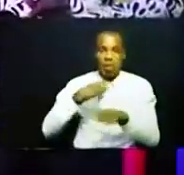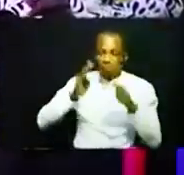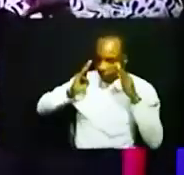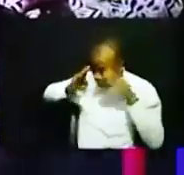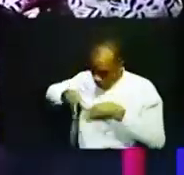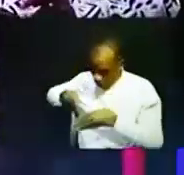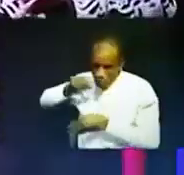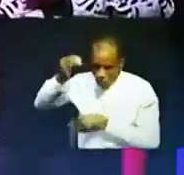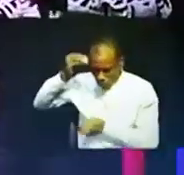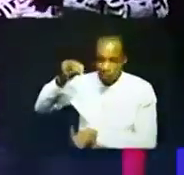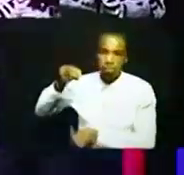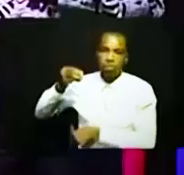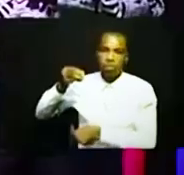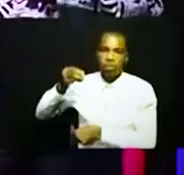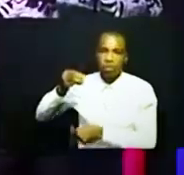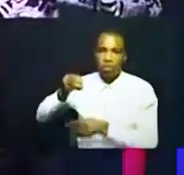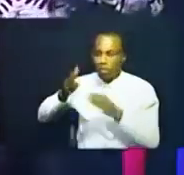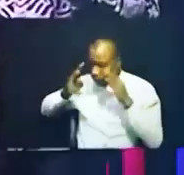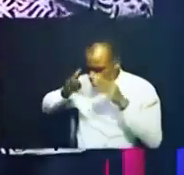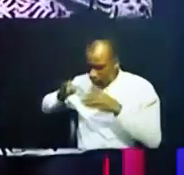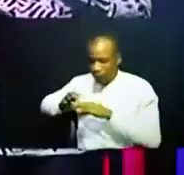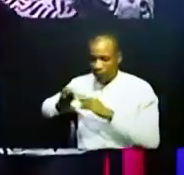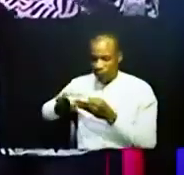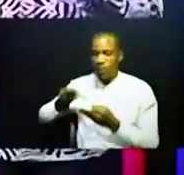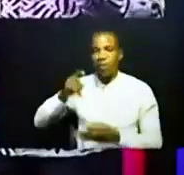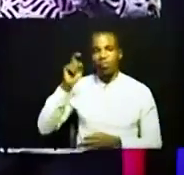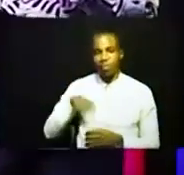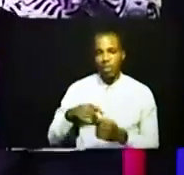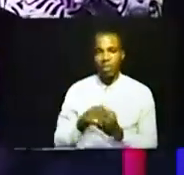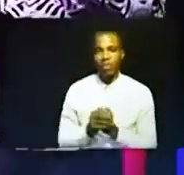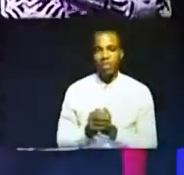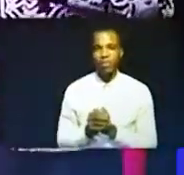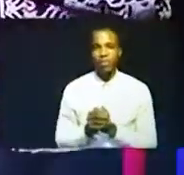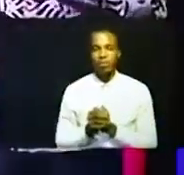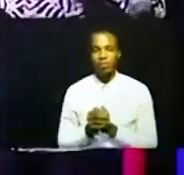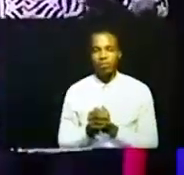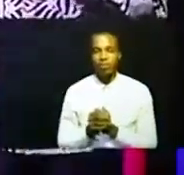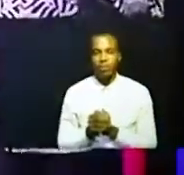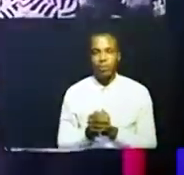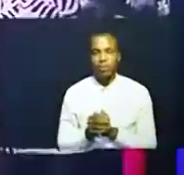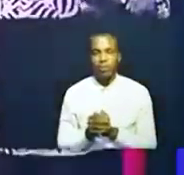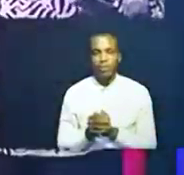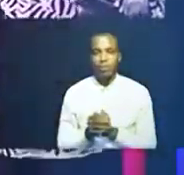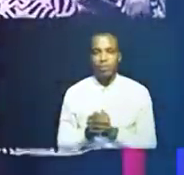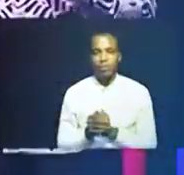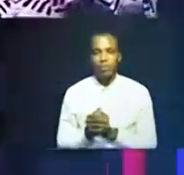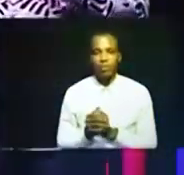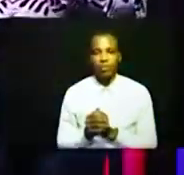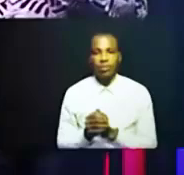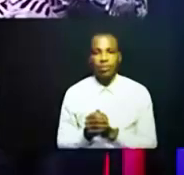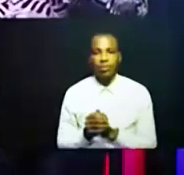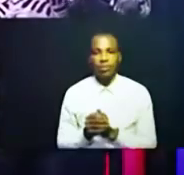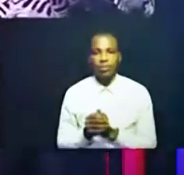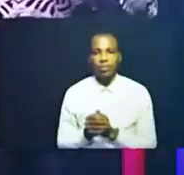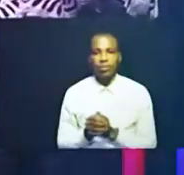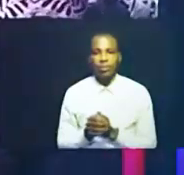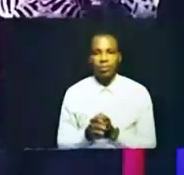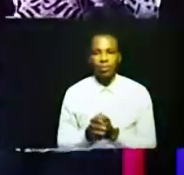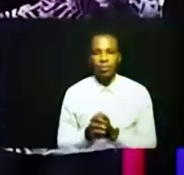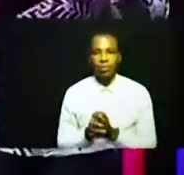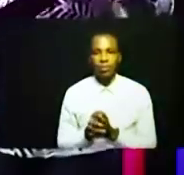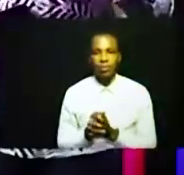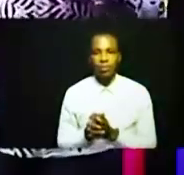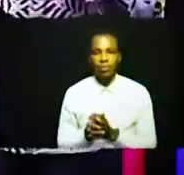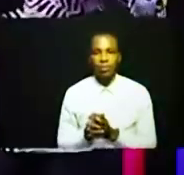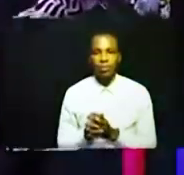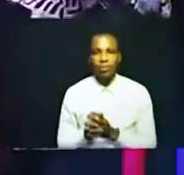homes and to the family life. Na chese se ni abaya ni kasa ye no na omudi onyankopon ayekra na we